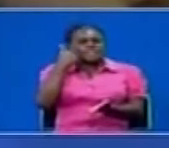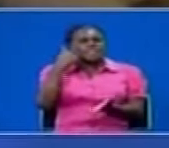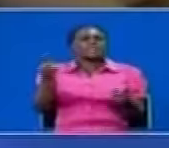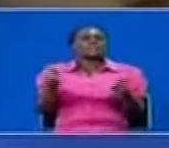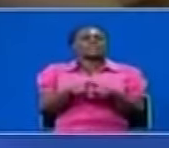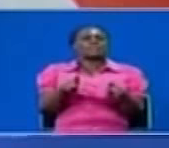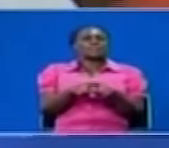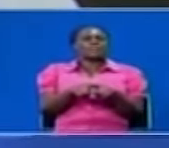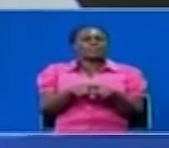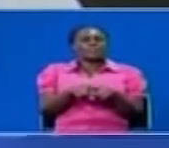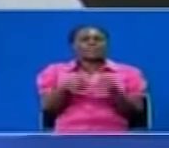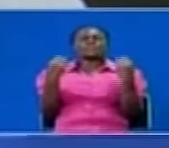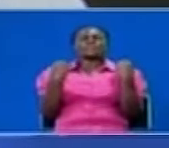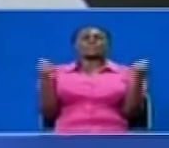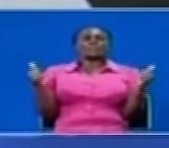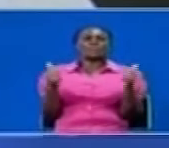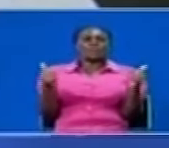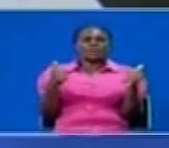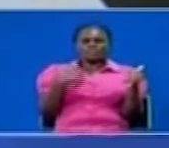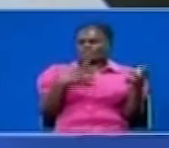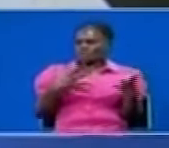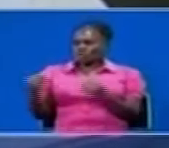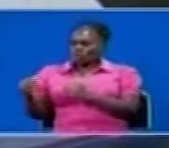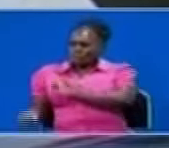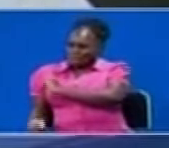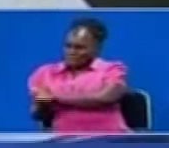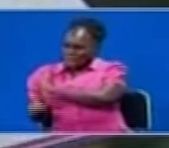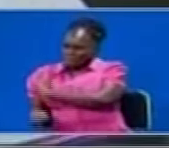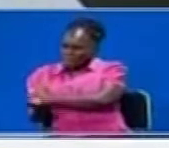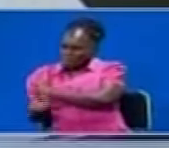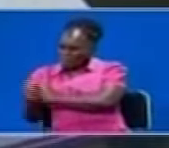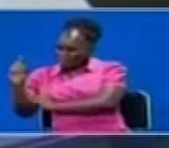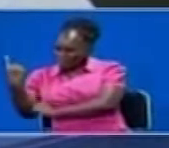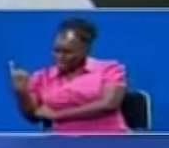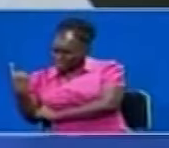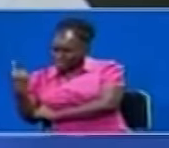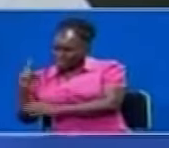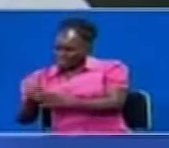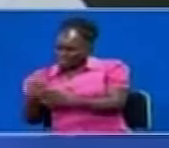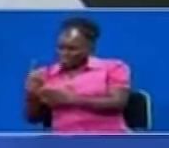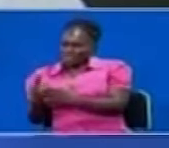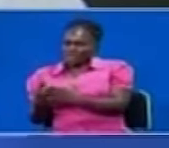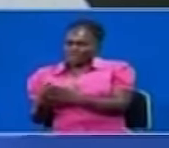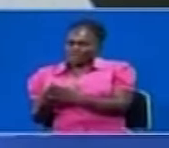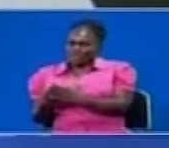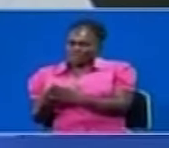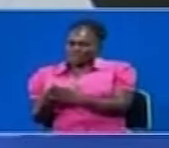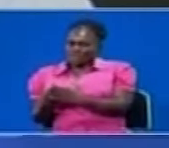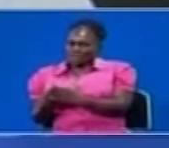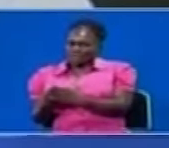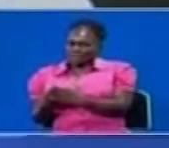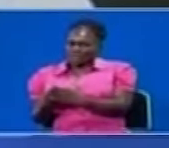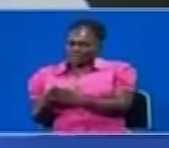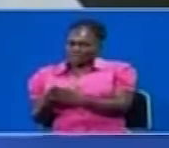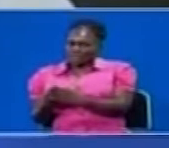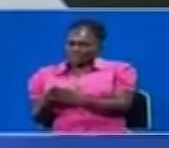they sleep well. Kwanza nilienda kufanyiwa counseling wakati saa hiyo tu, kwa maana hiyo ni